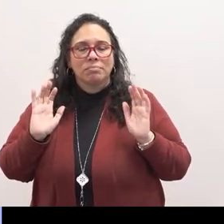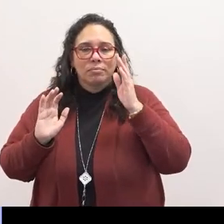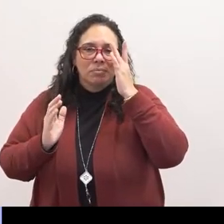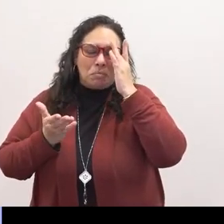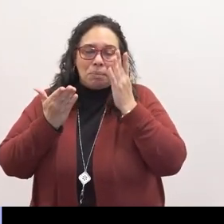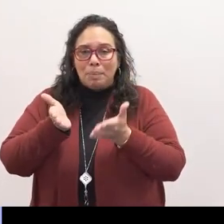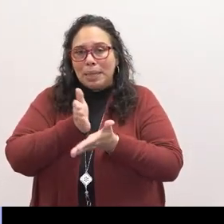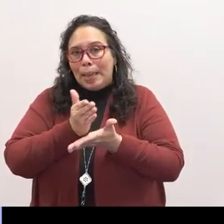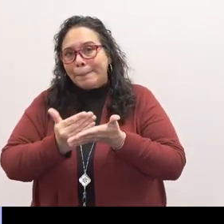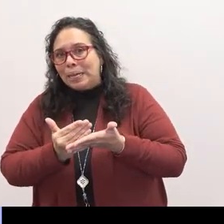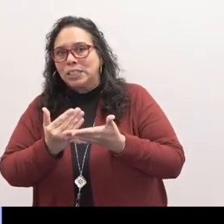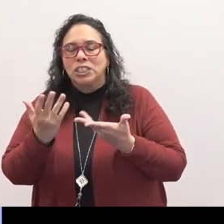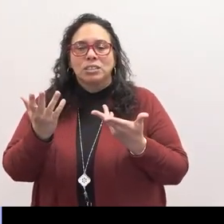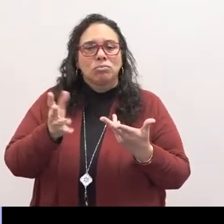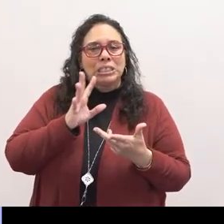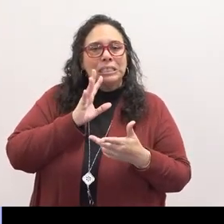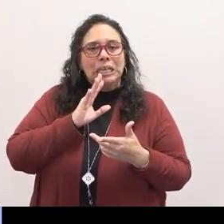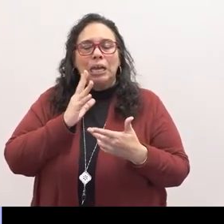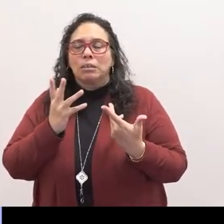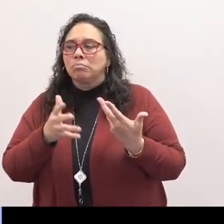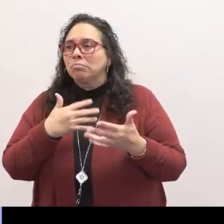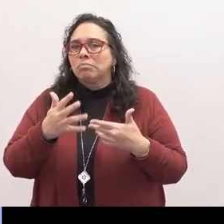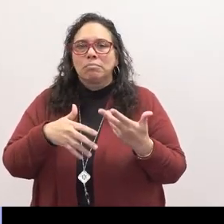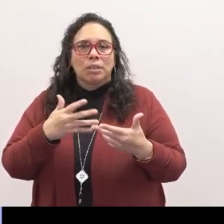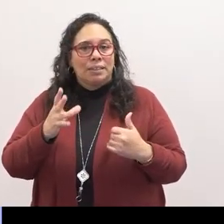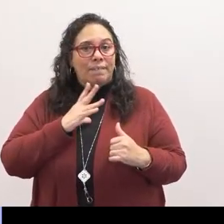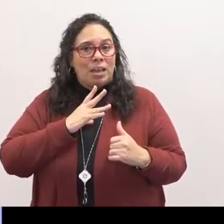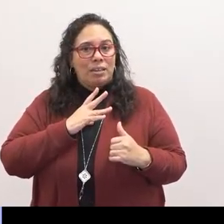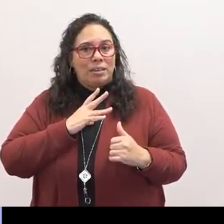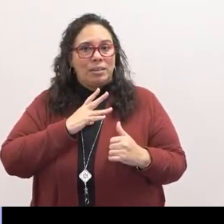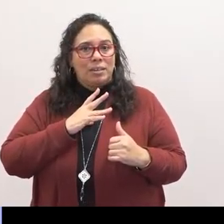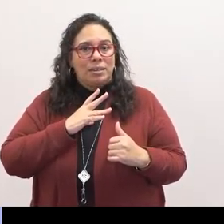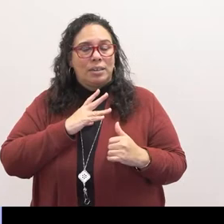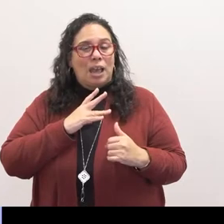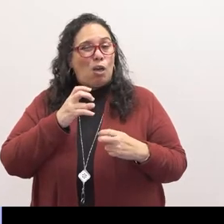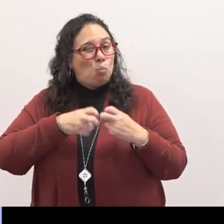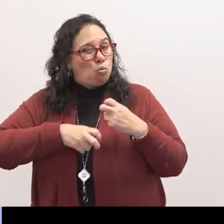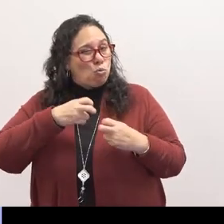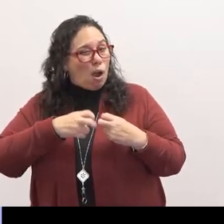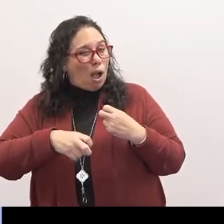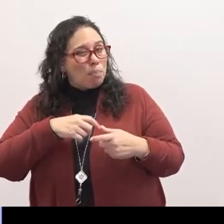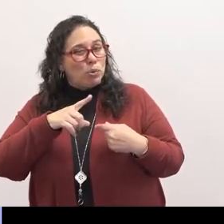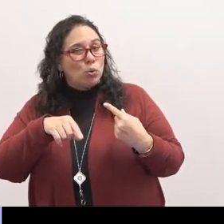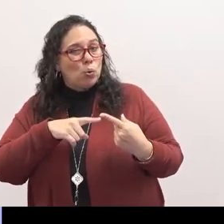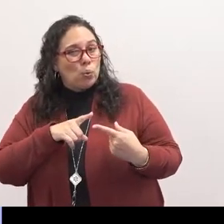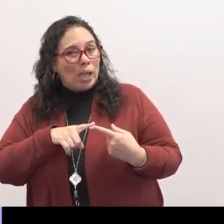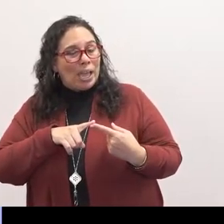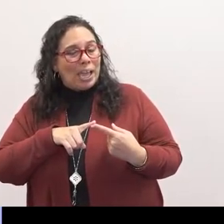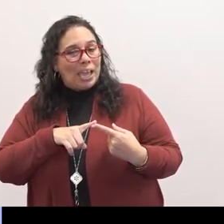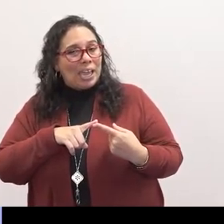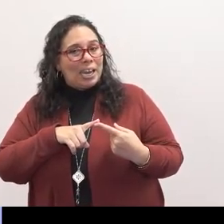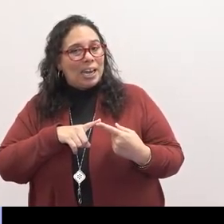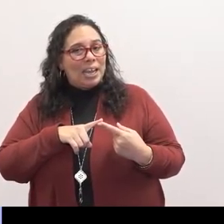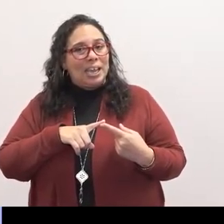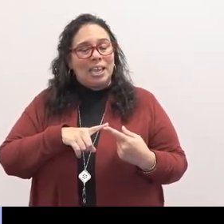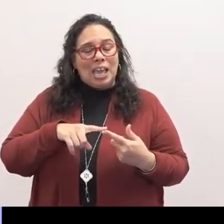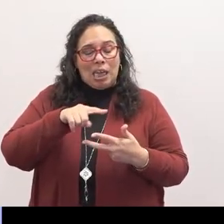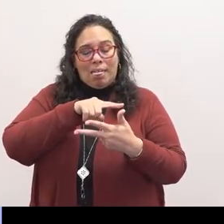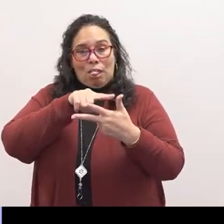coming up, you could talk about the budget with each other, that's fine. When it becomes a problem is if one of you then goes to a third board